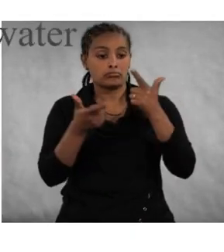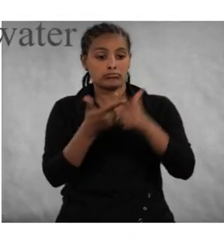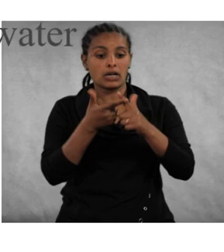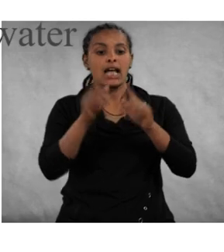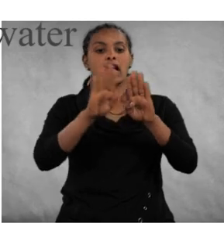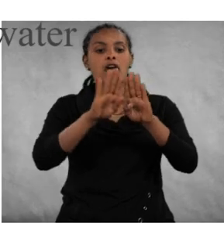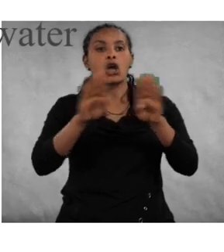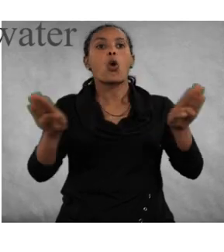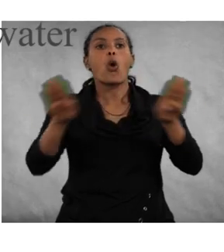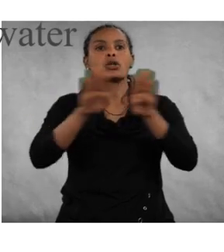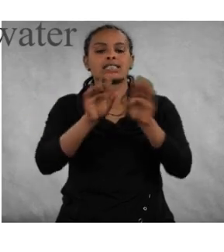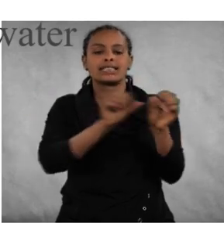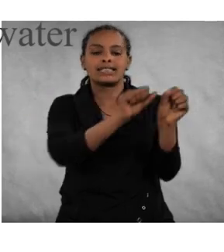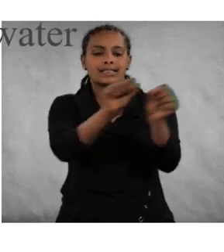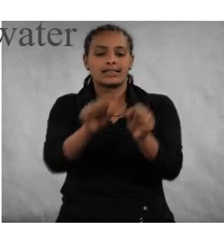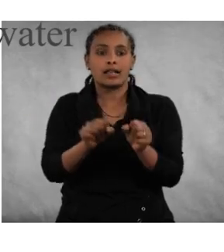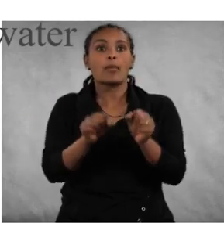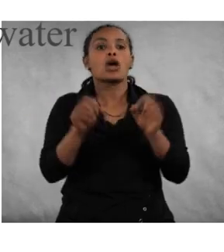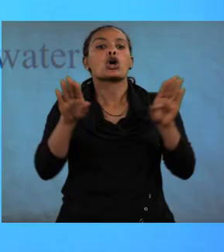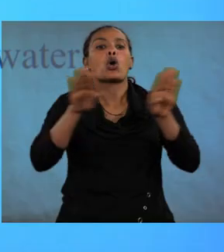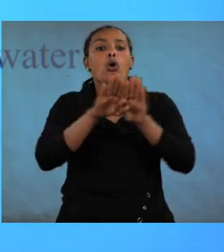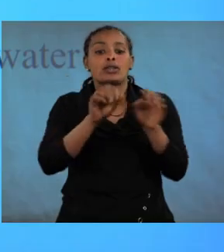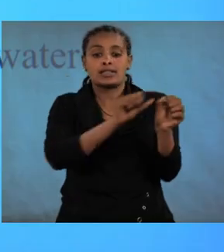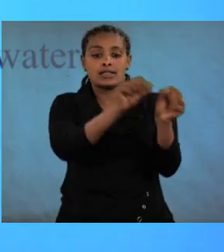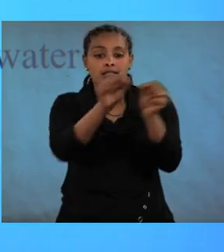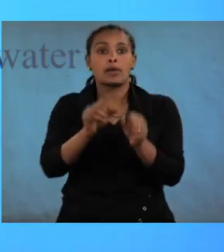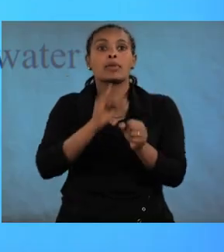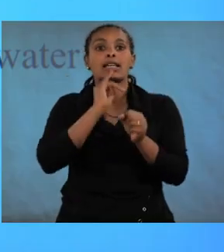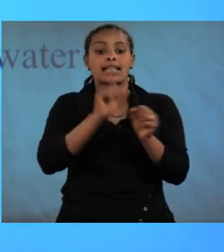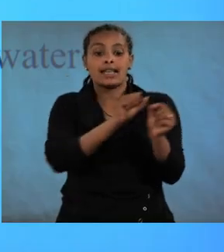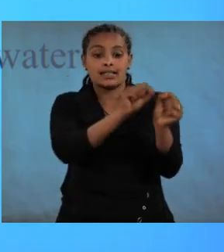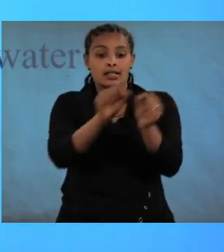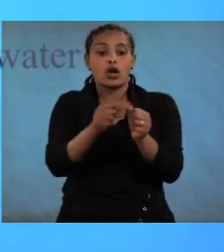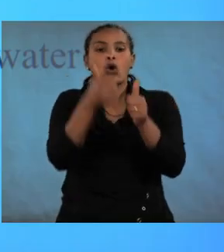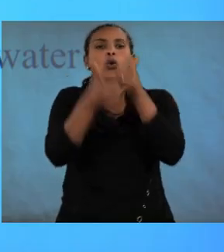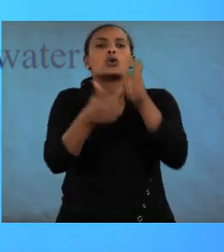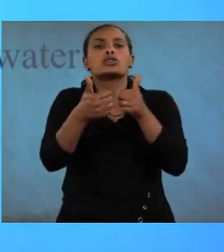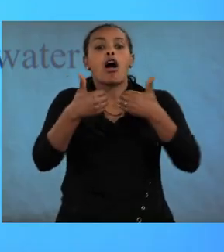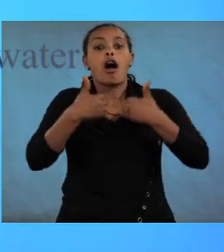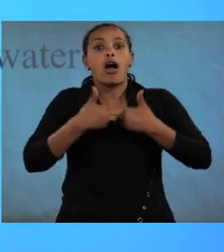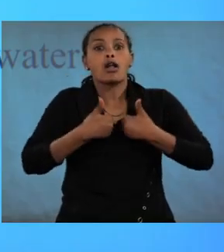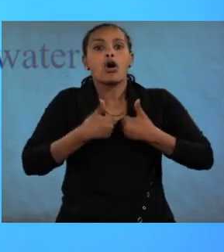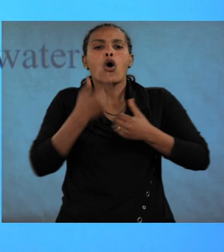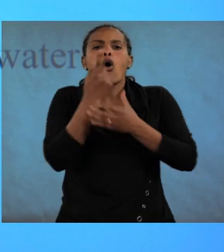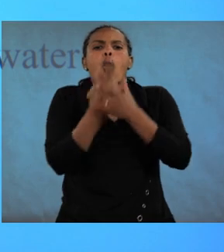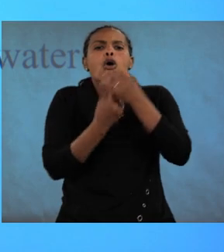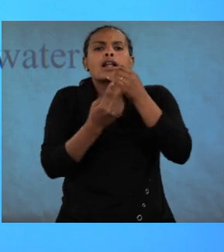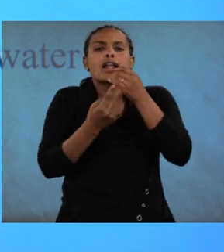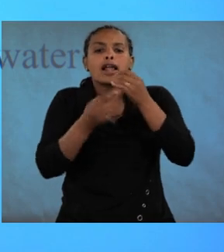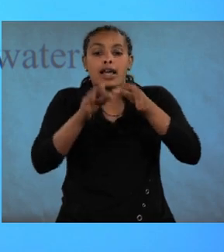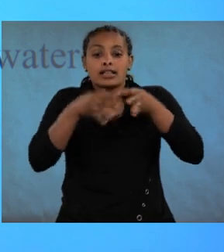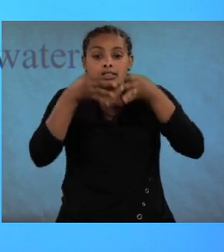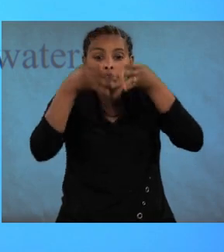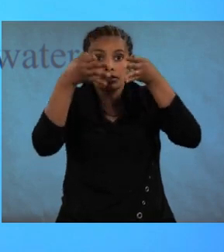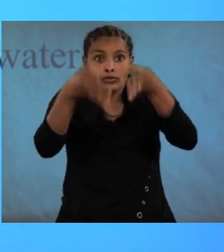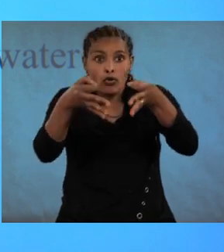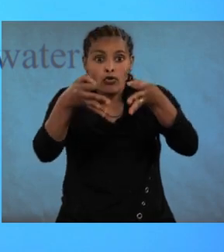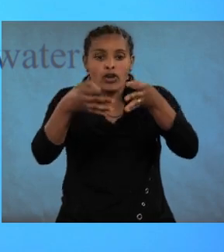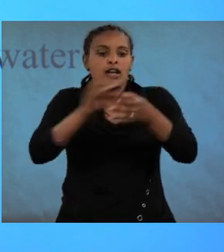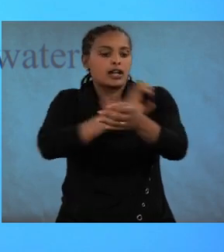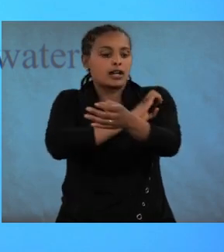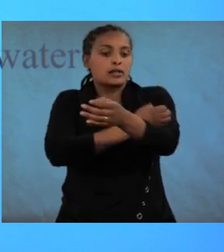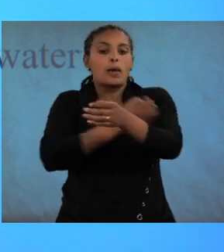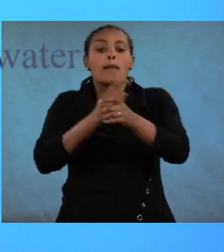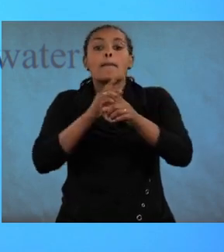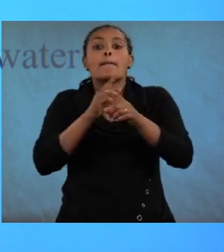Closed system. Closed system is a system which allows only exchange of energy